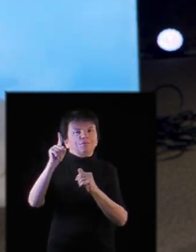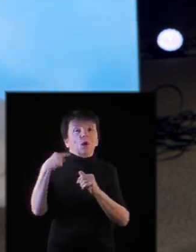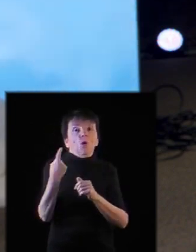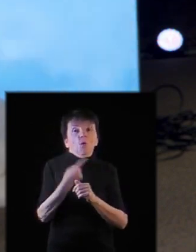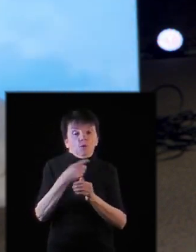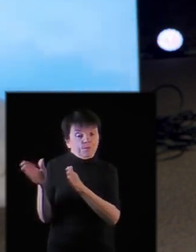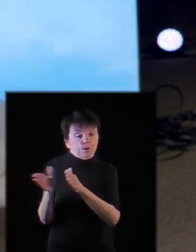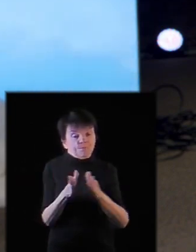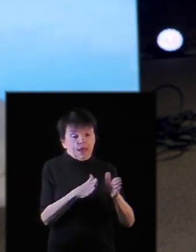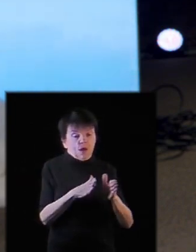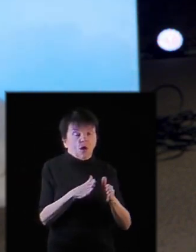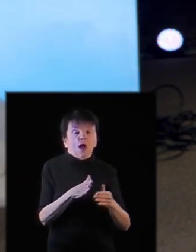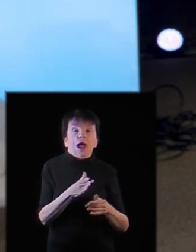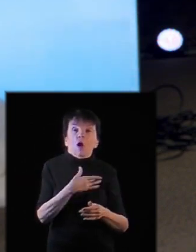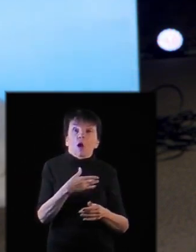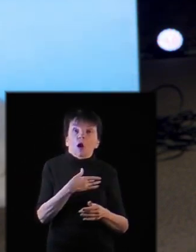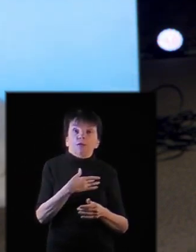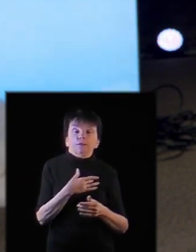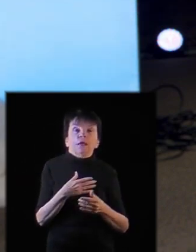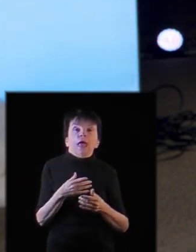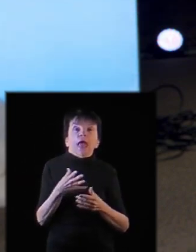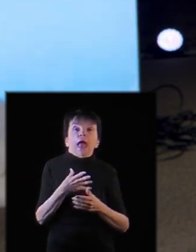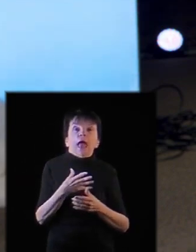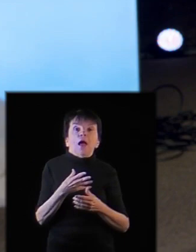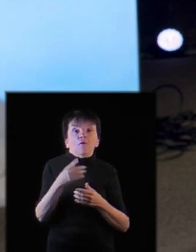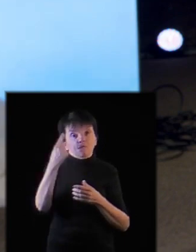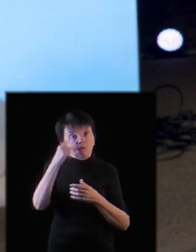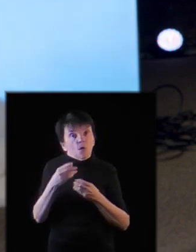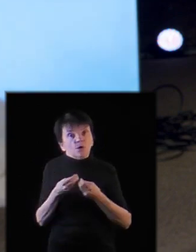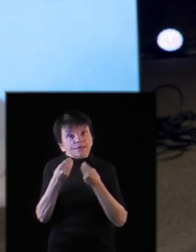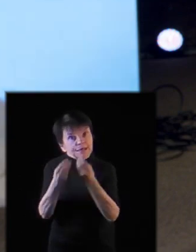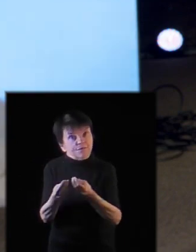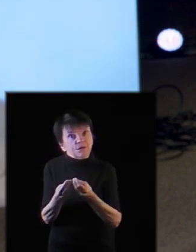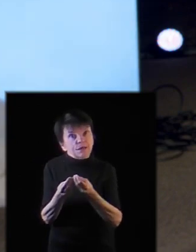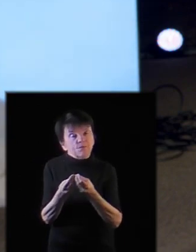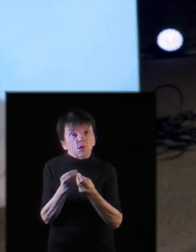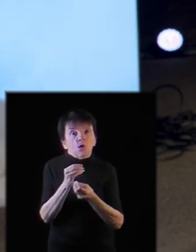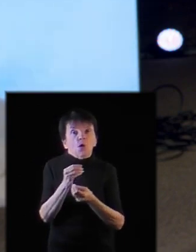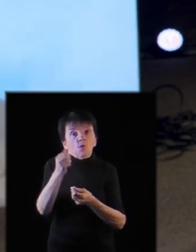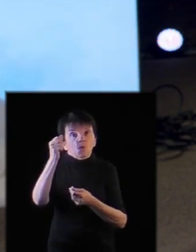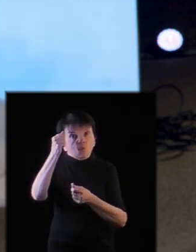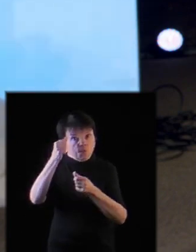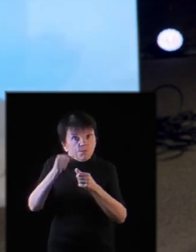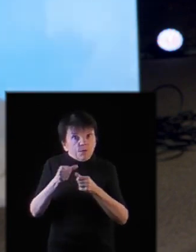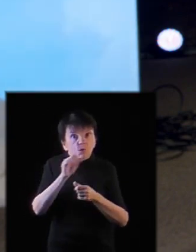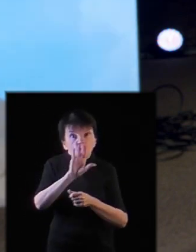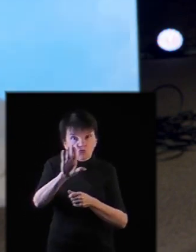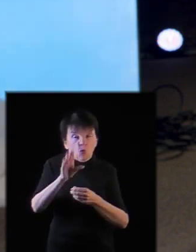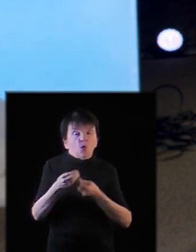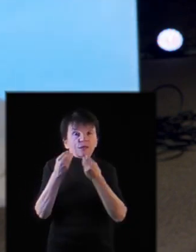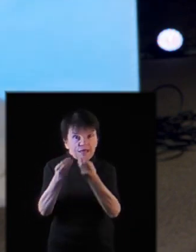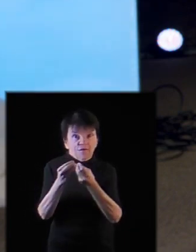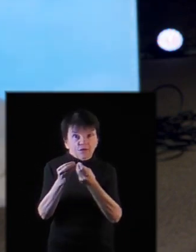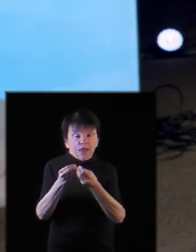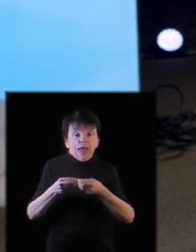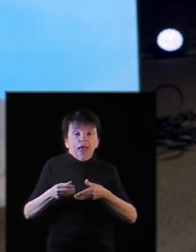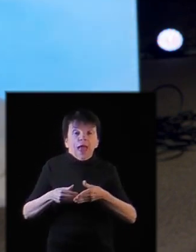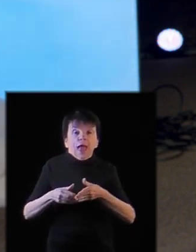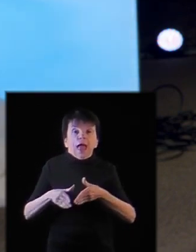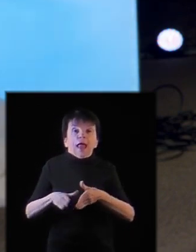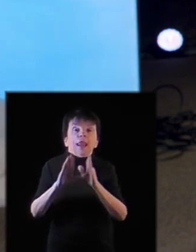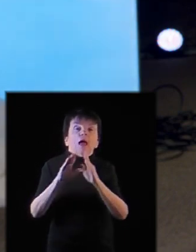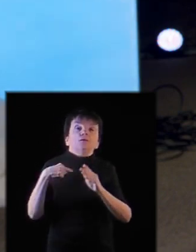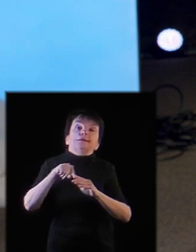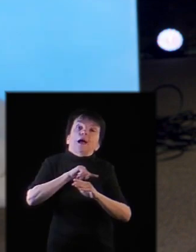offering, don't forget that your giving is what allows us to impact our community and continue to share the good news